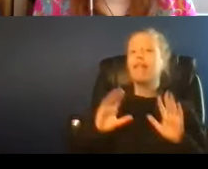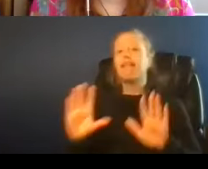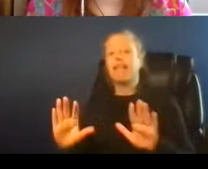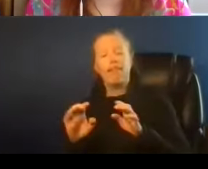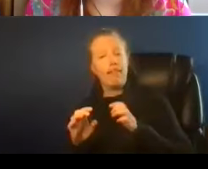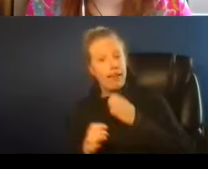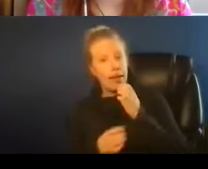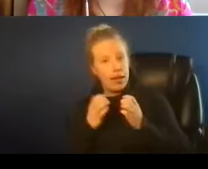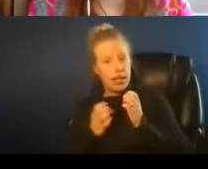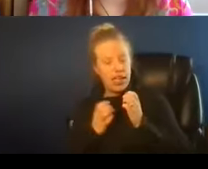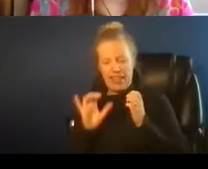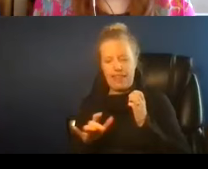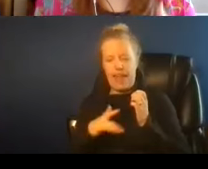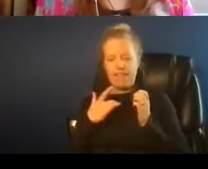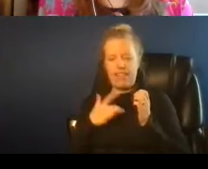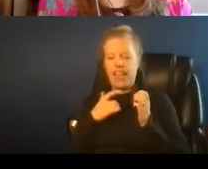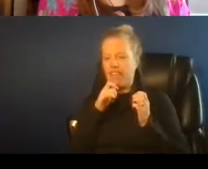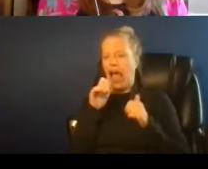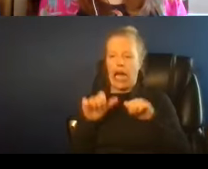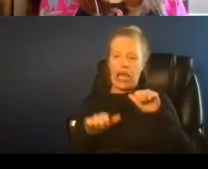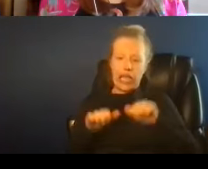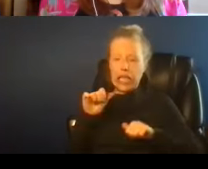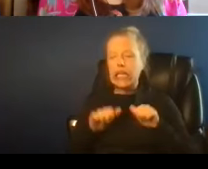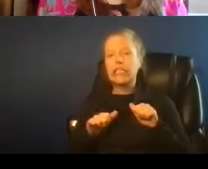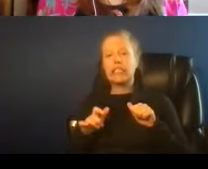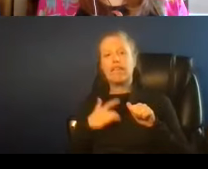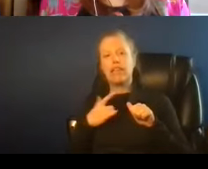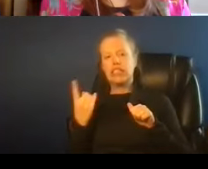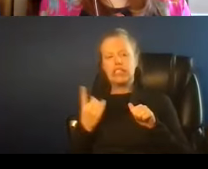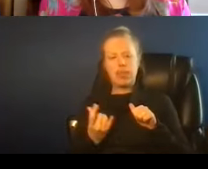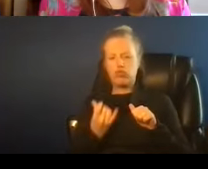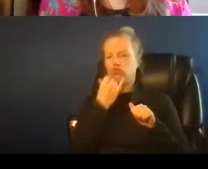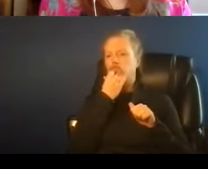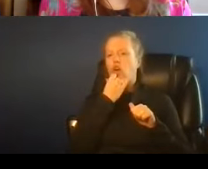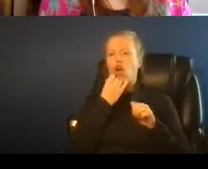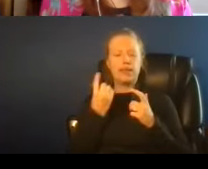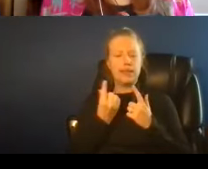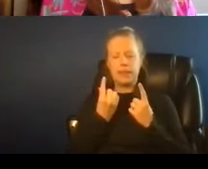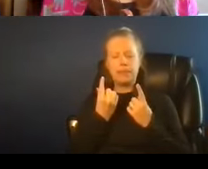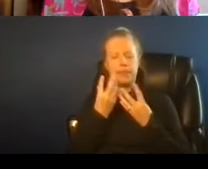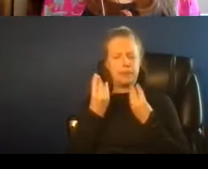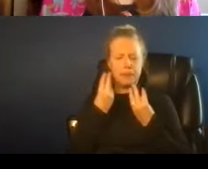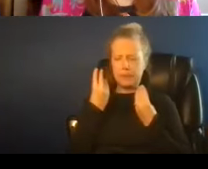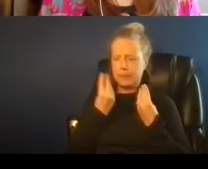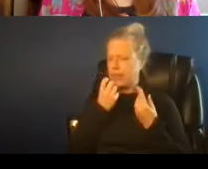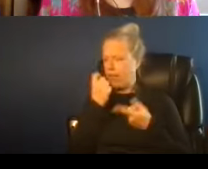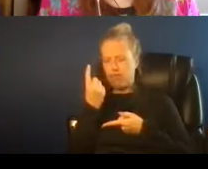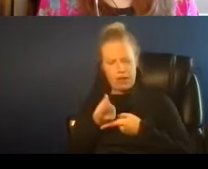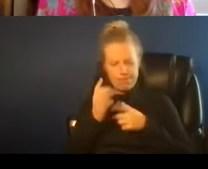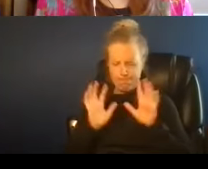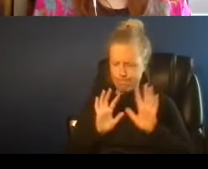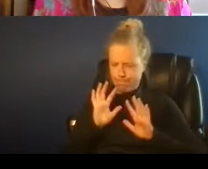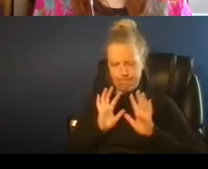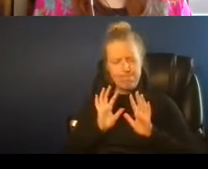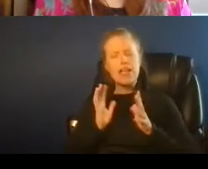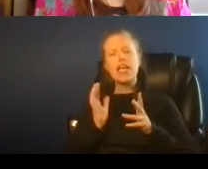It's that state of unease, feeling that something's wrong, or at least something's not quite right. Uh,